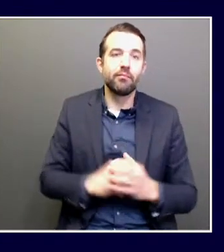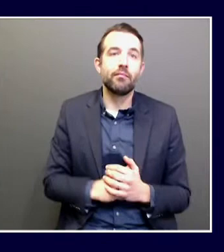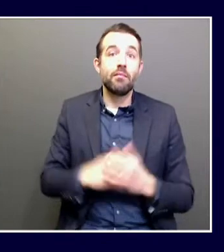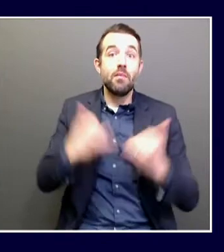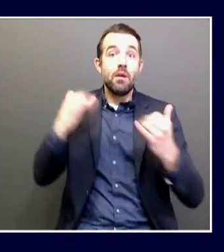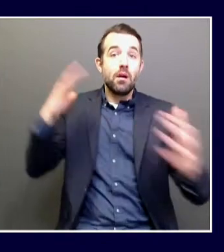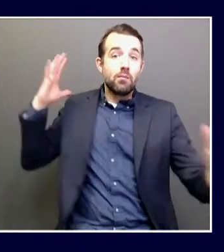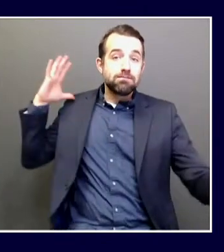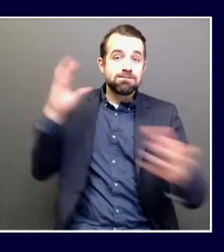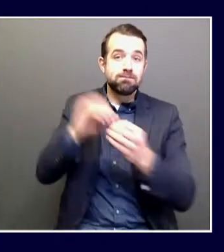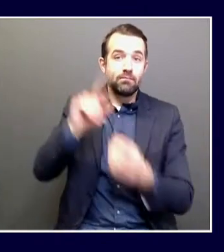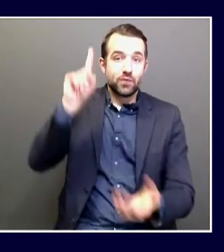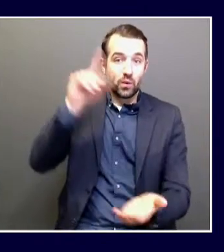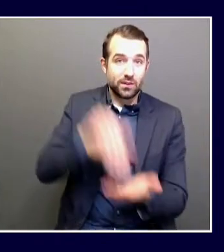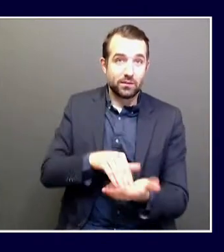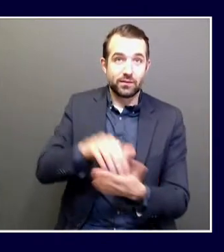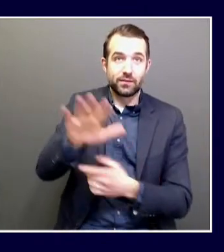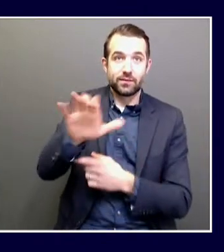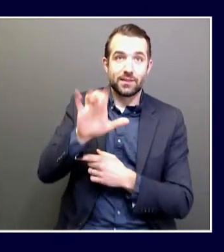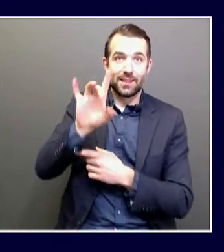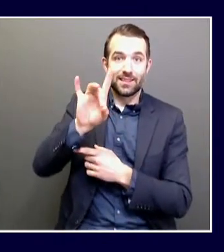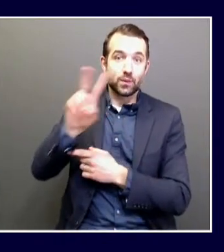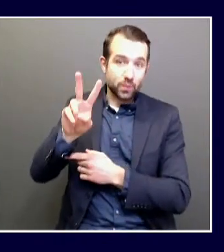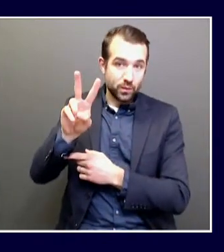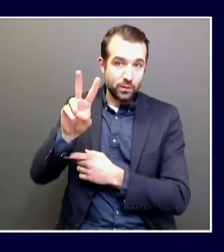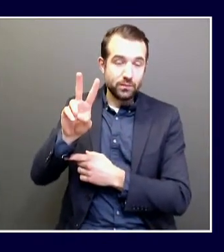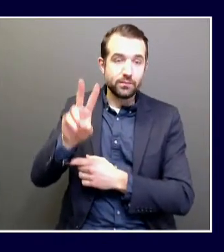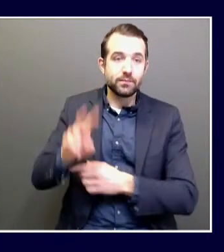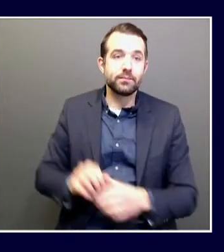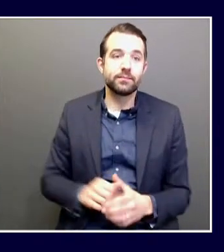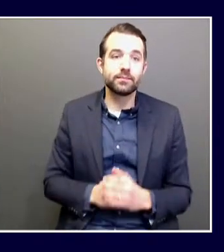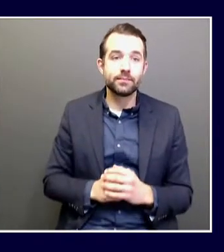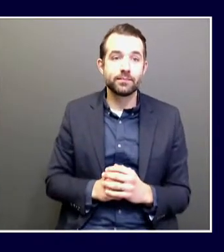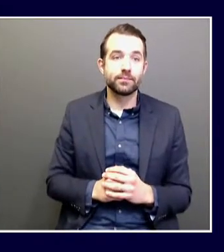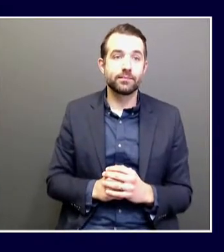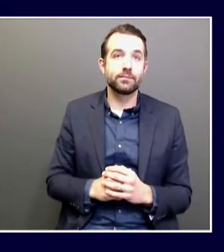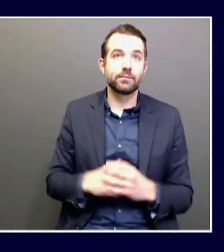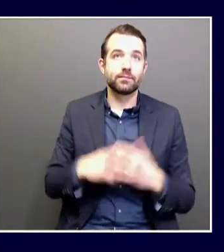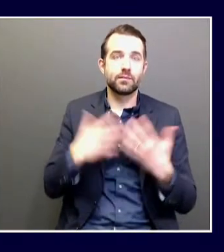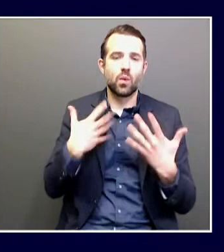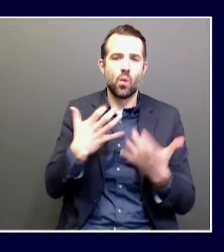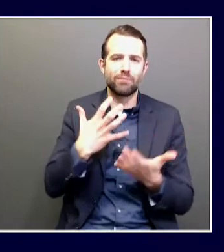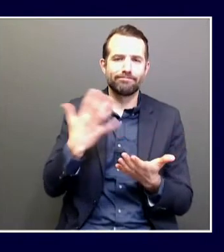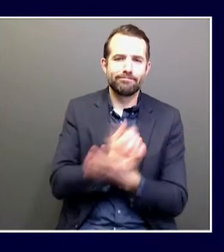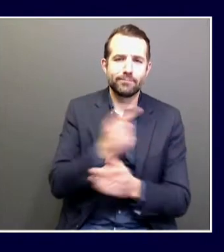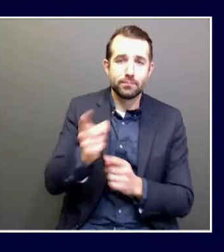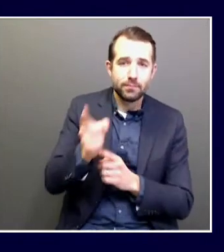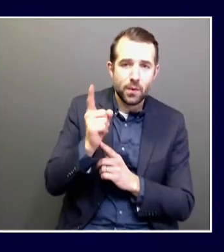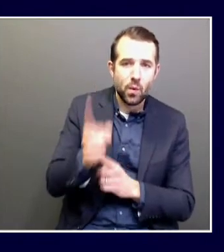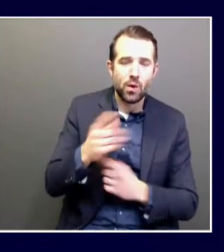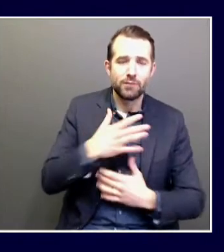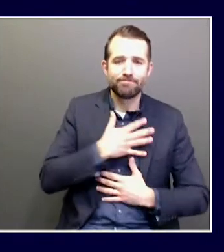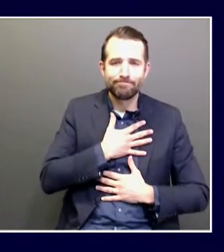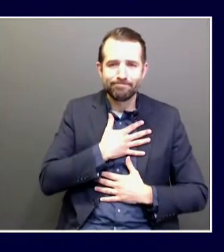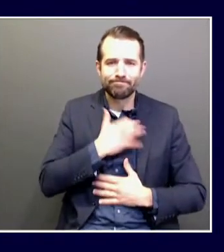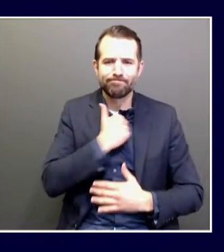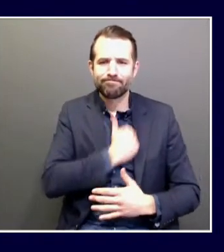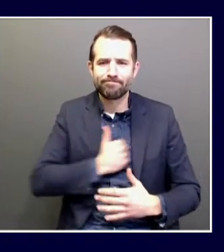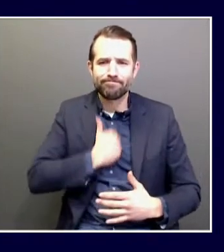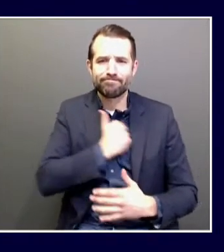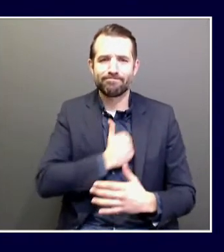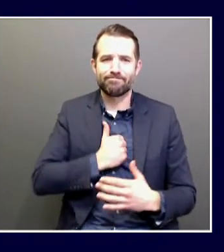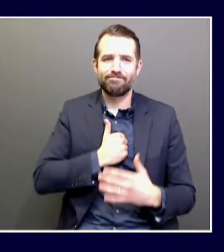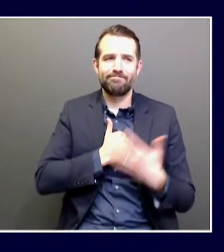1,582. I'd like to take a moment to offer my deepest condolences to the friends,